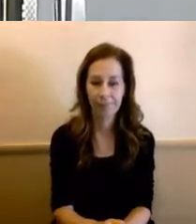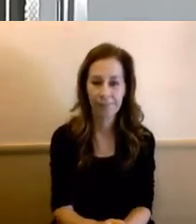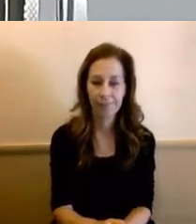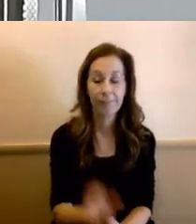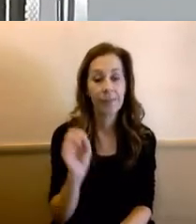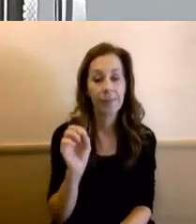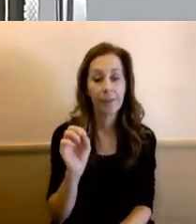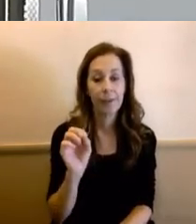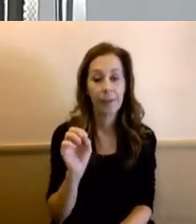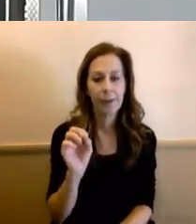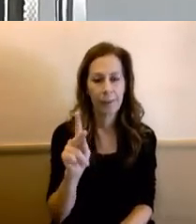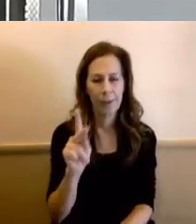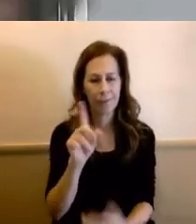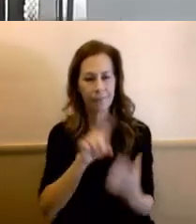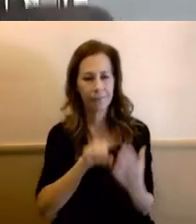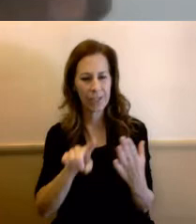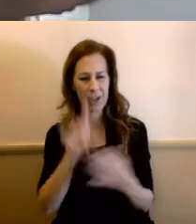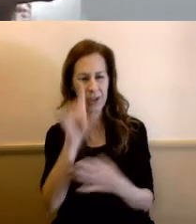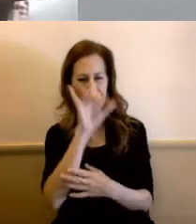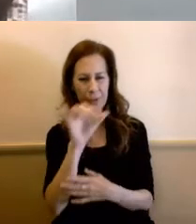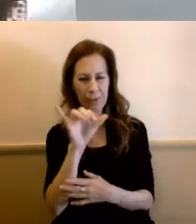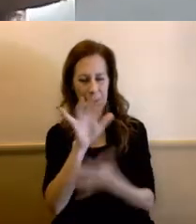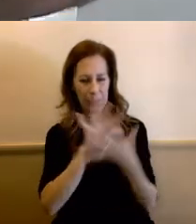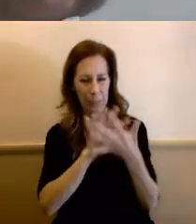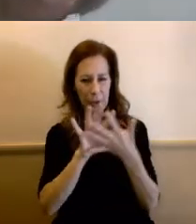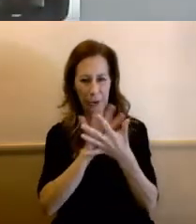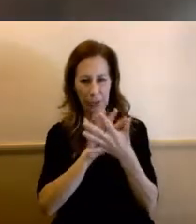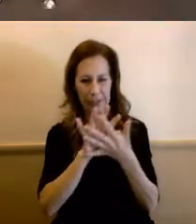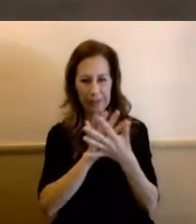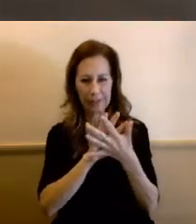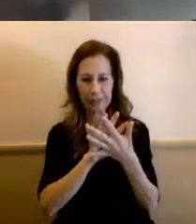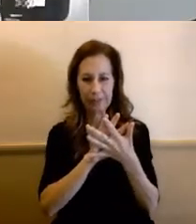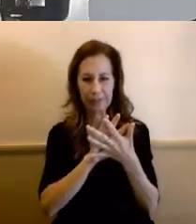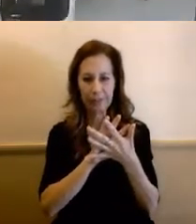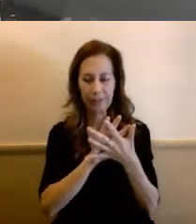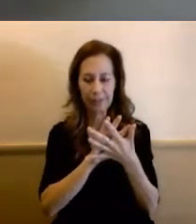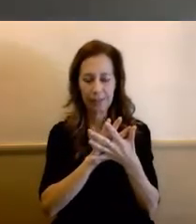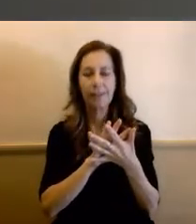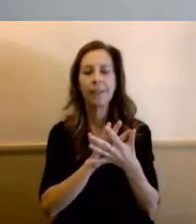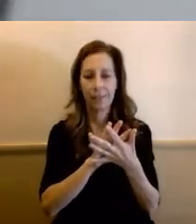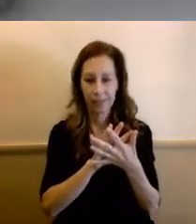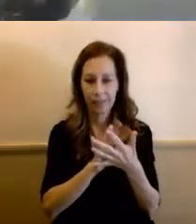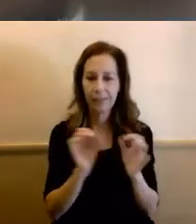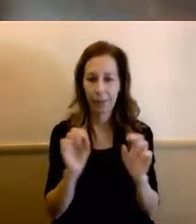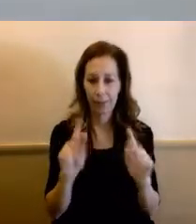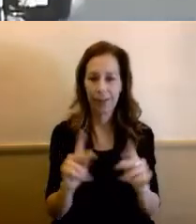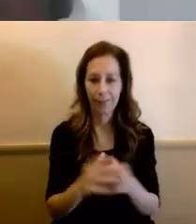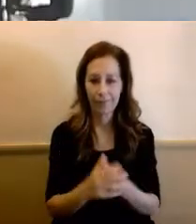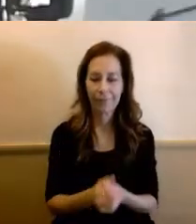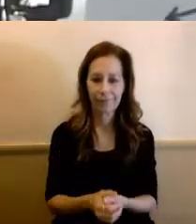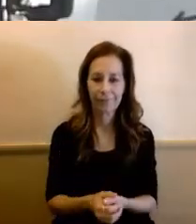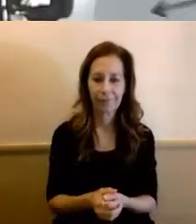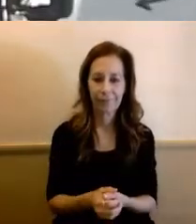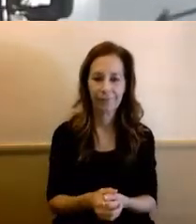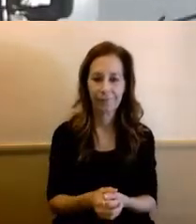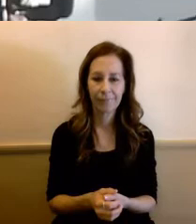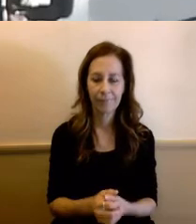All right, just checking to make sure because it looked a little blurry. All right.